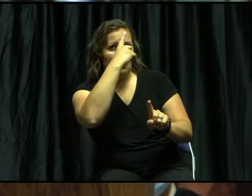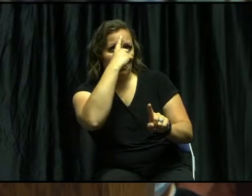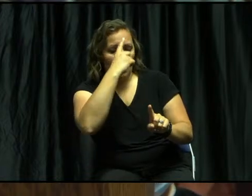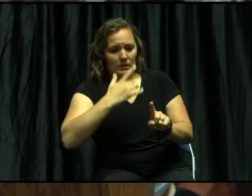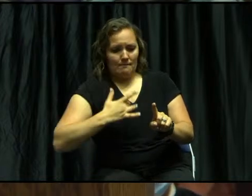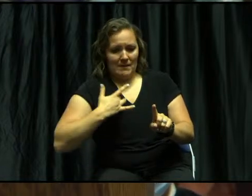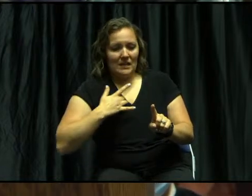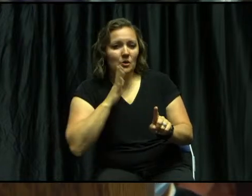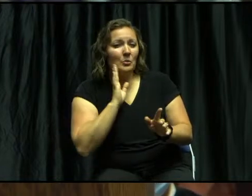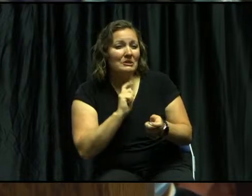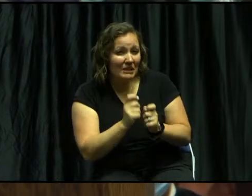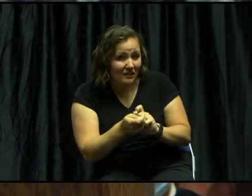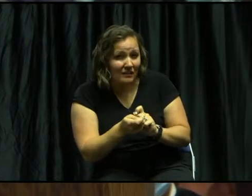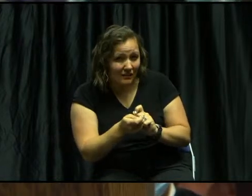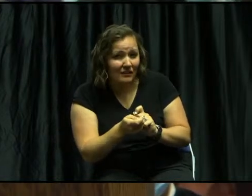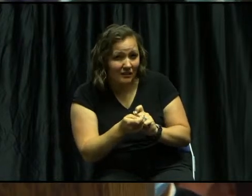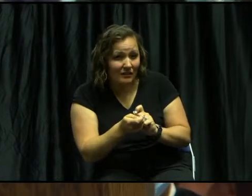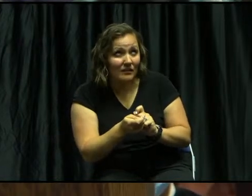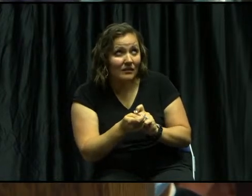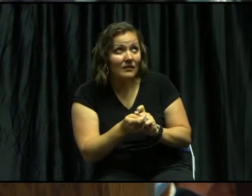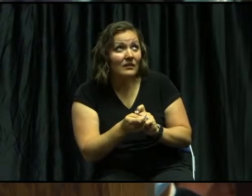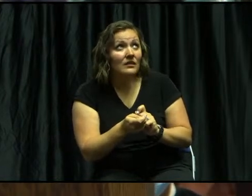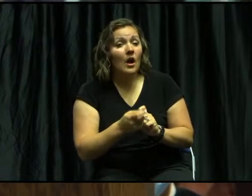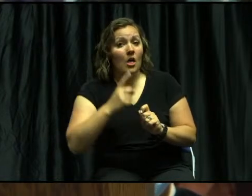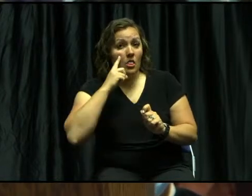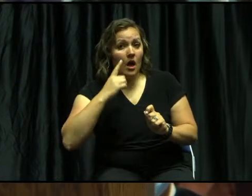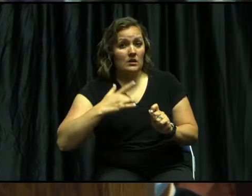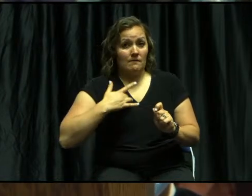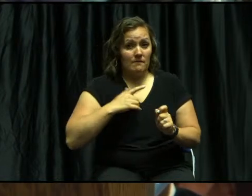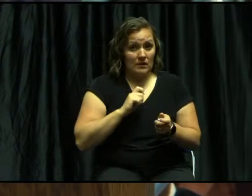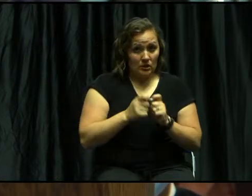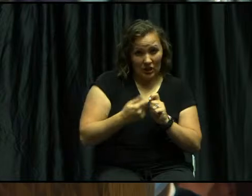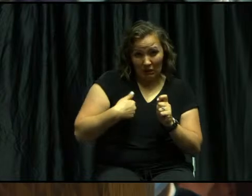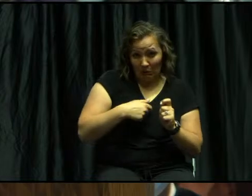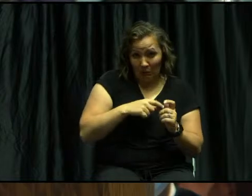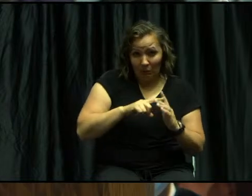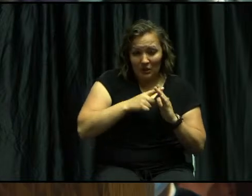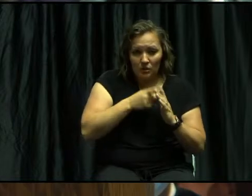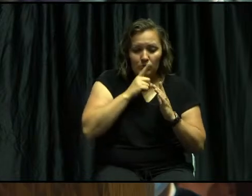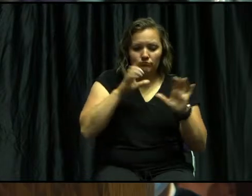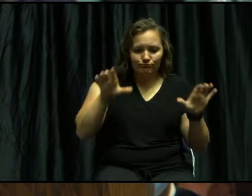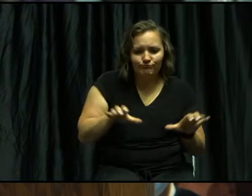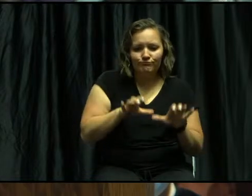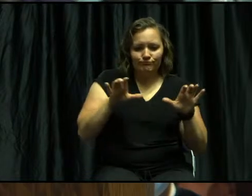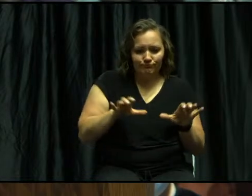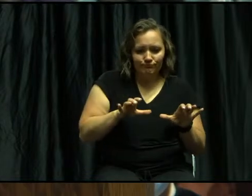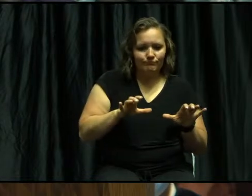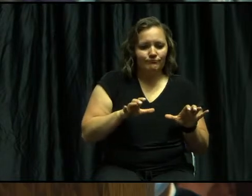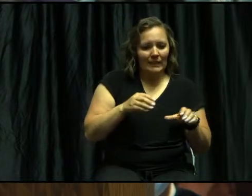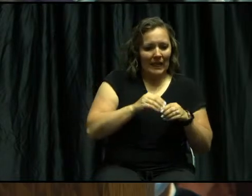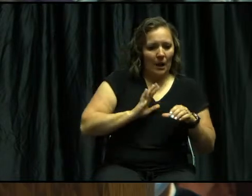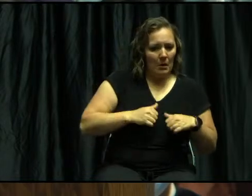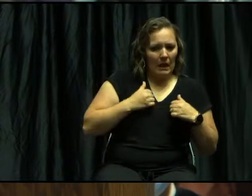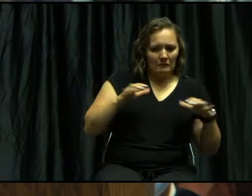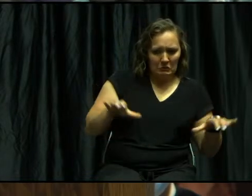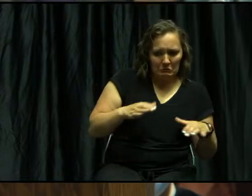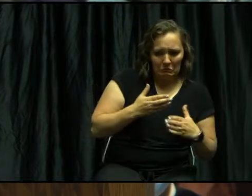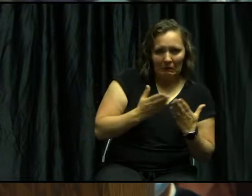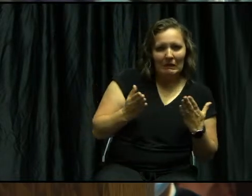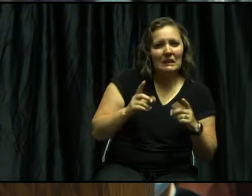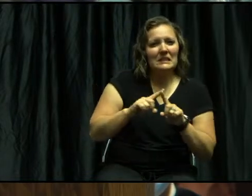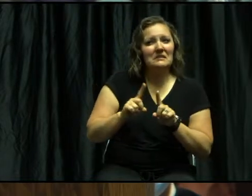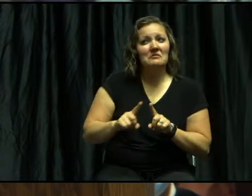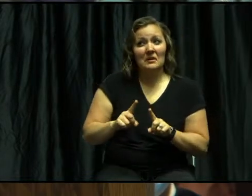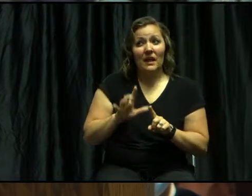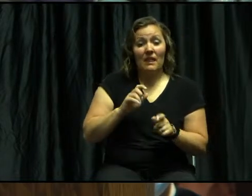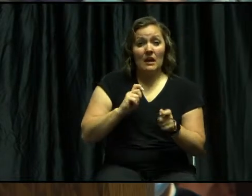also change. When our thoughts and beliefs change, we start to take action in our lives differently. That alter action